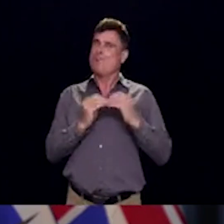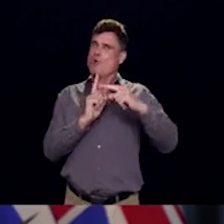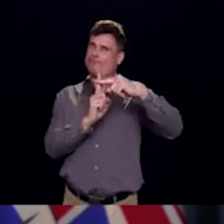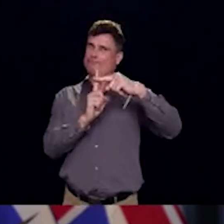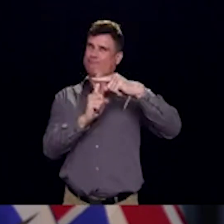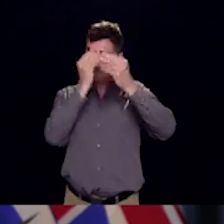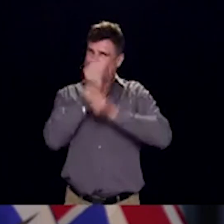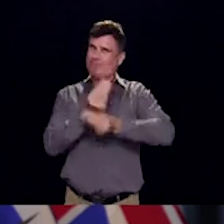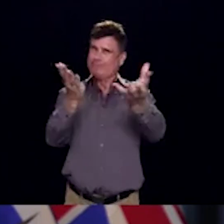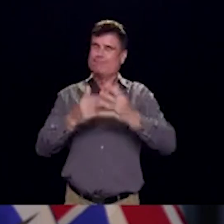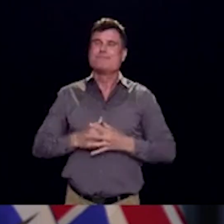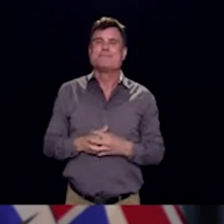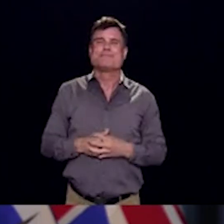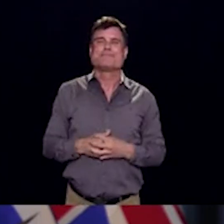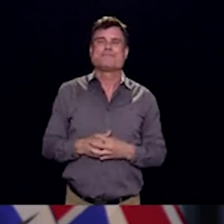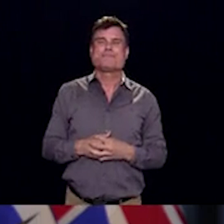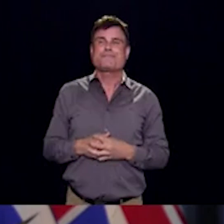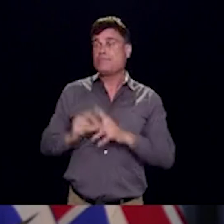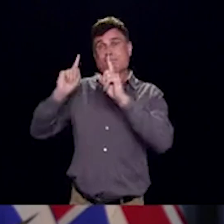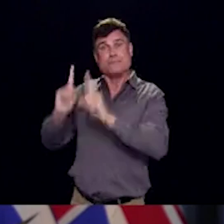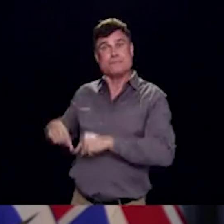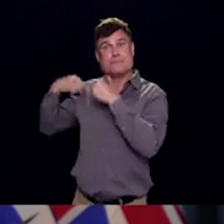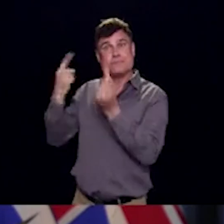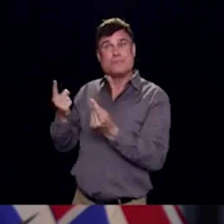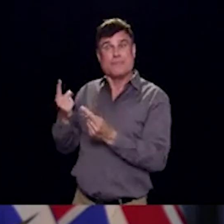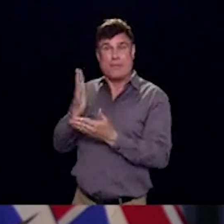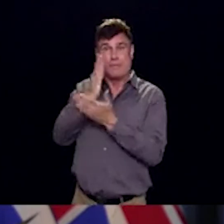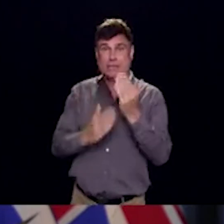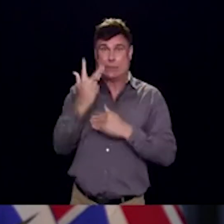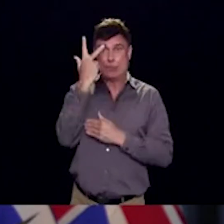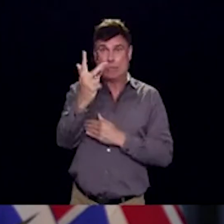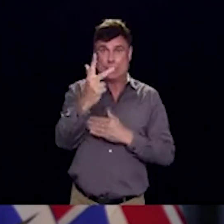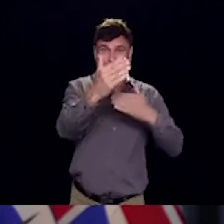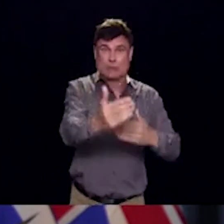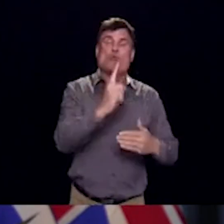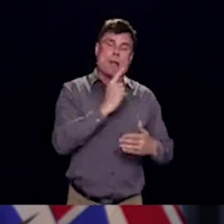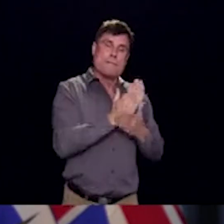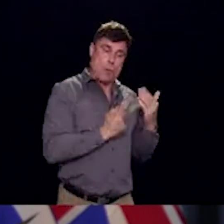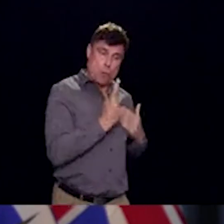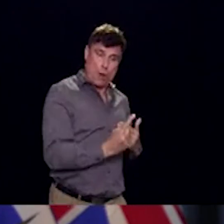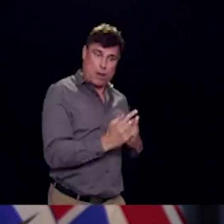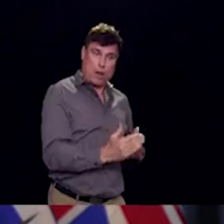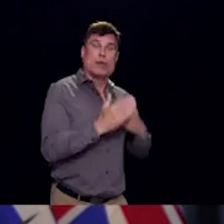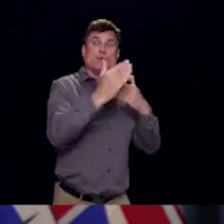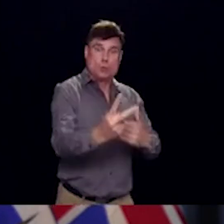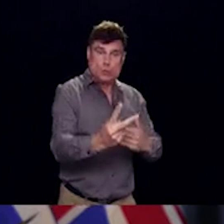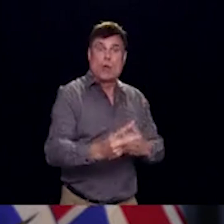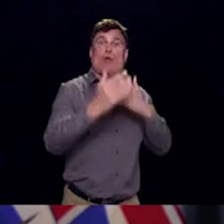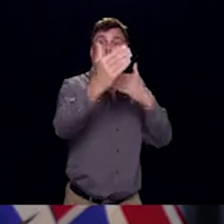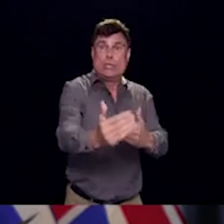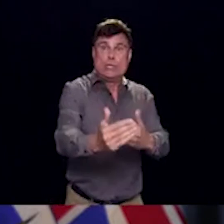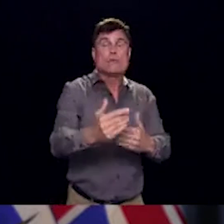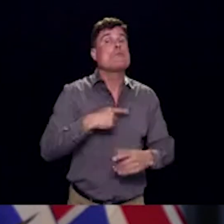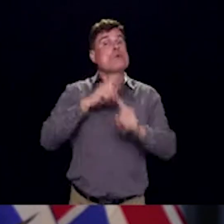in BC has been about finding the balance of continuing to protect British Columbians while lessening